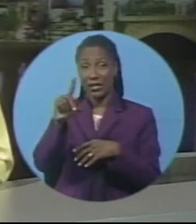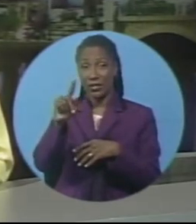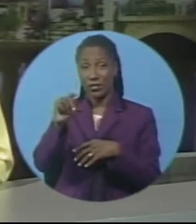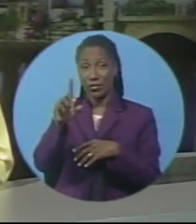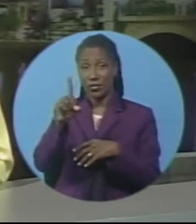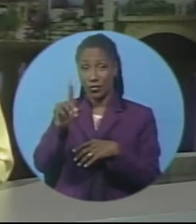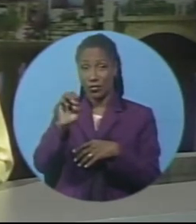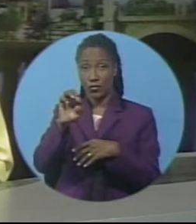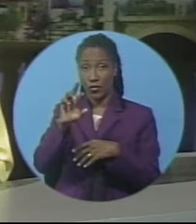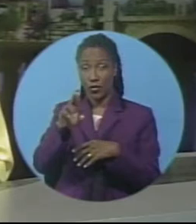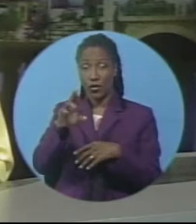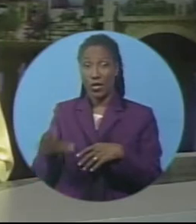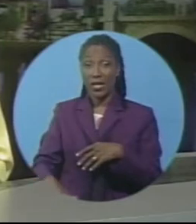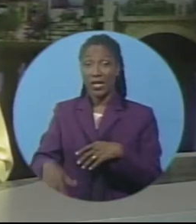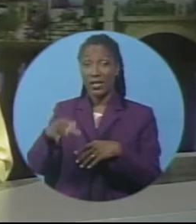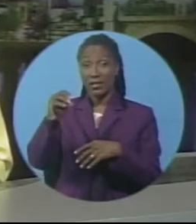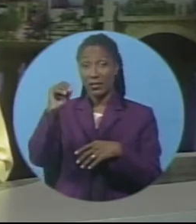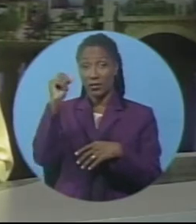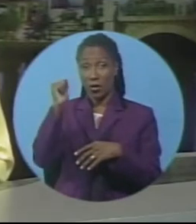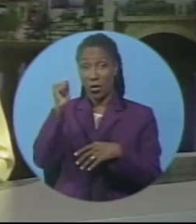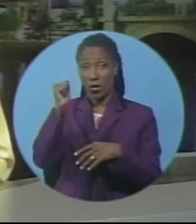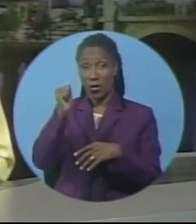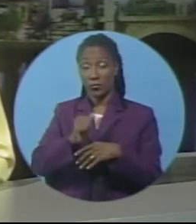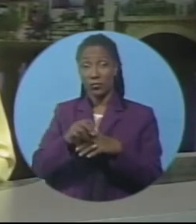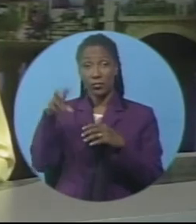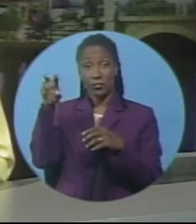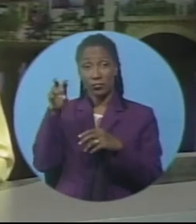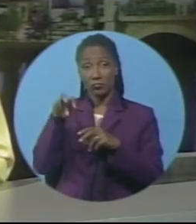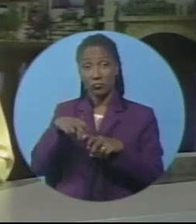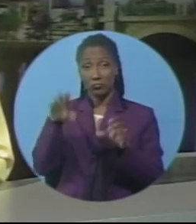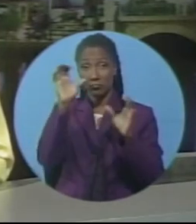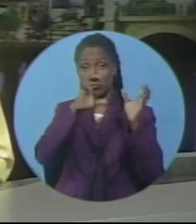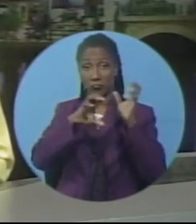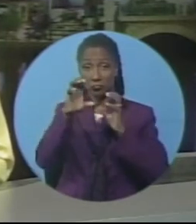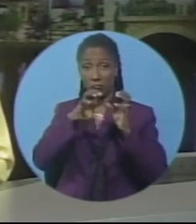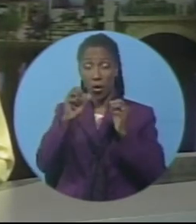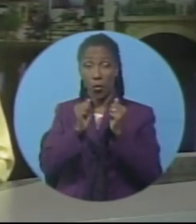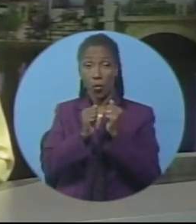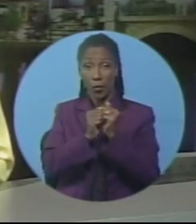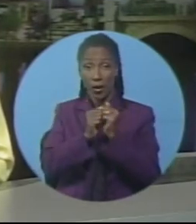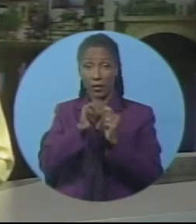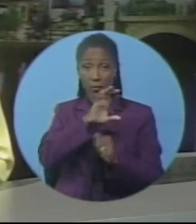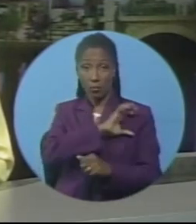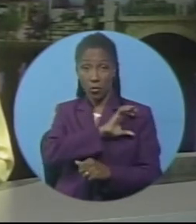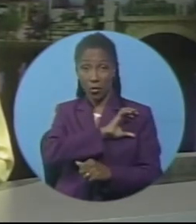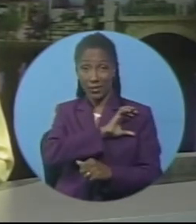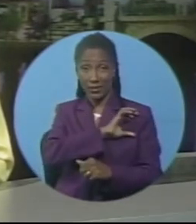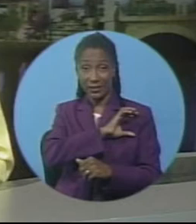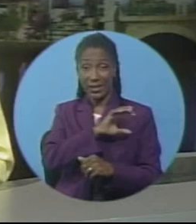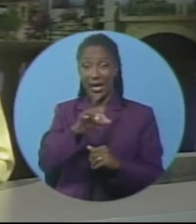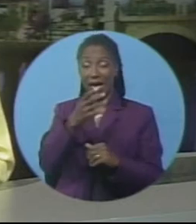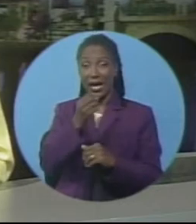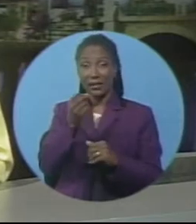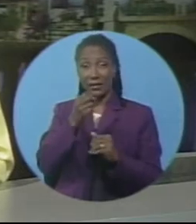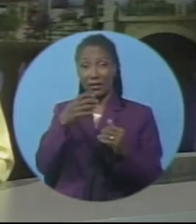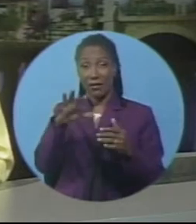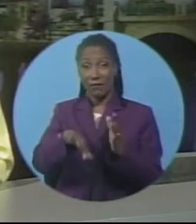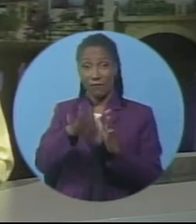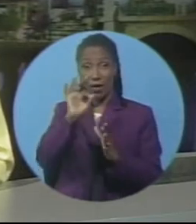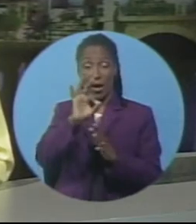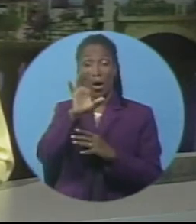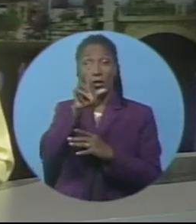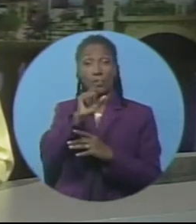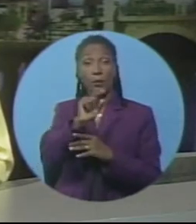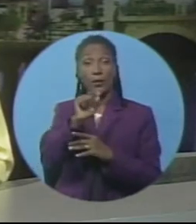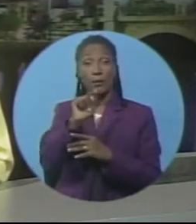at the residence of Callender on Valentine's Day. That search, lawmen say, revealed 20.9 kilos of cocaine valued